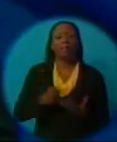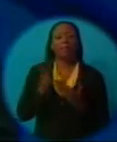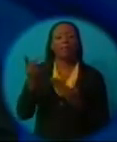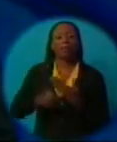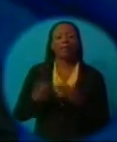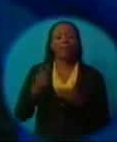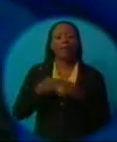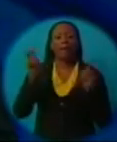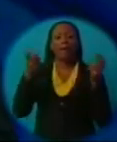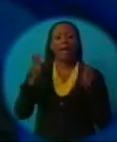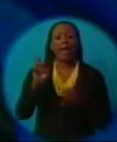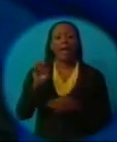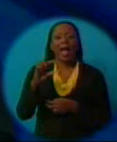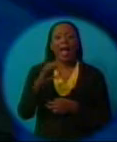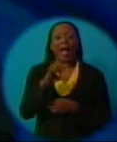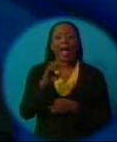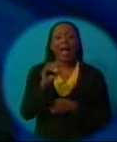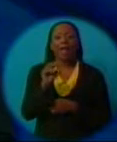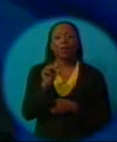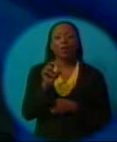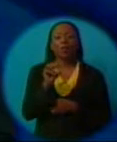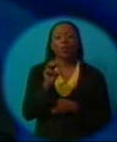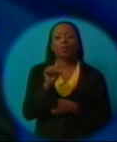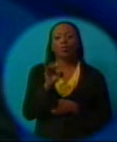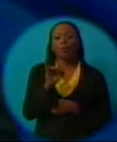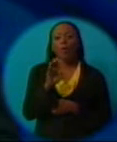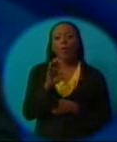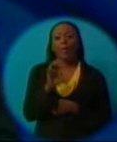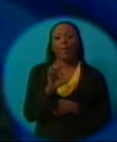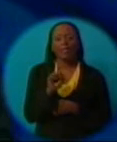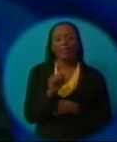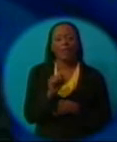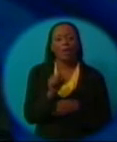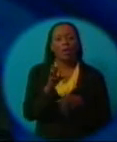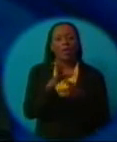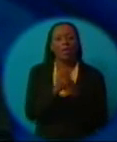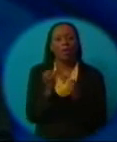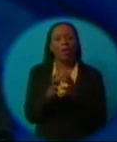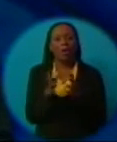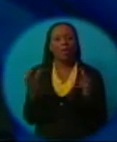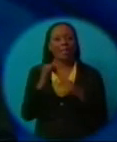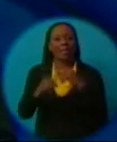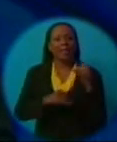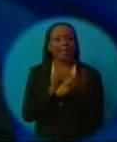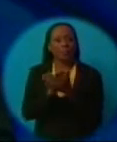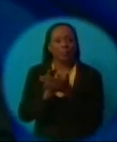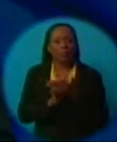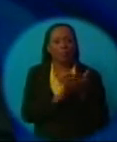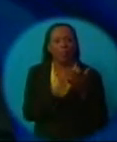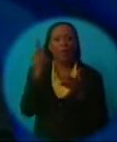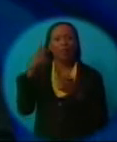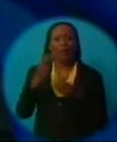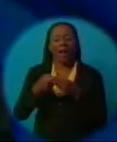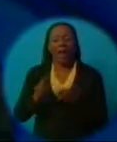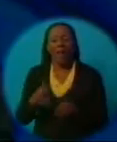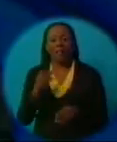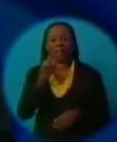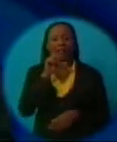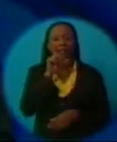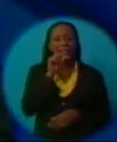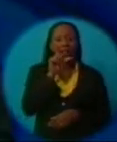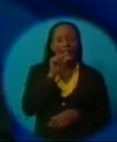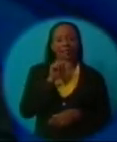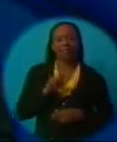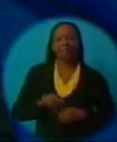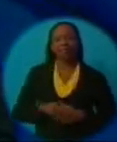produced television show Eggonomics has received international acclaim for its promotion and marketing of eggs and poultry. Ron